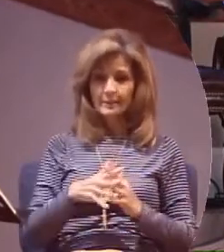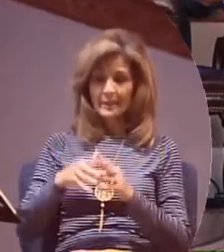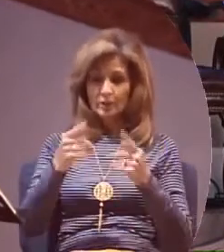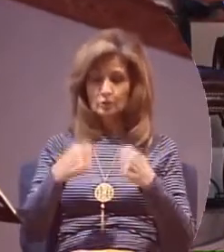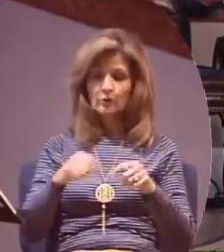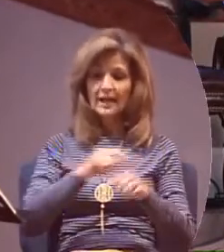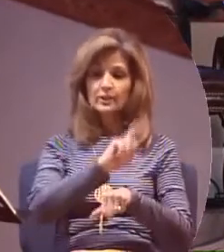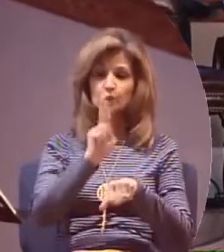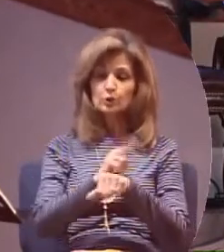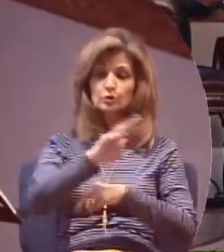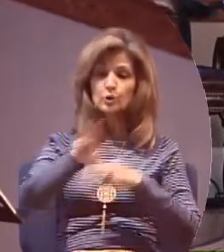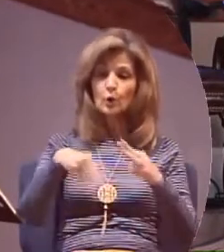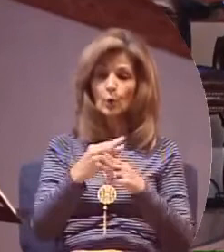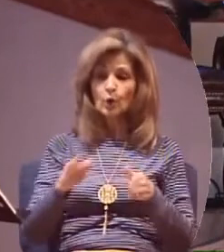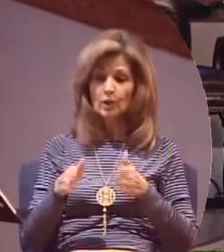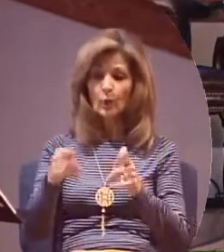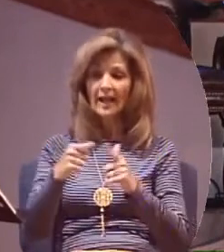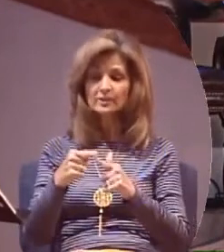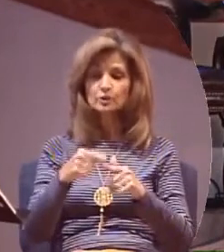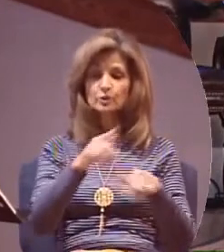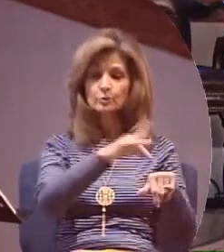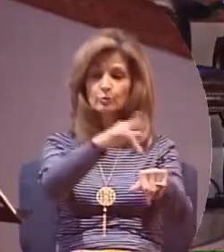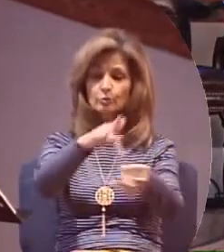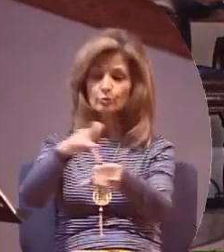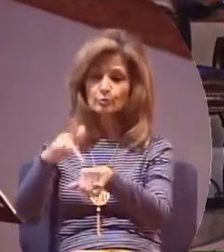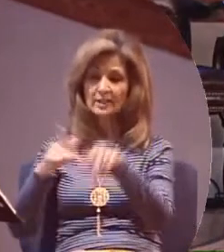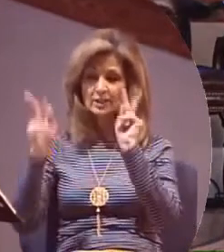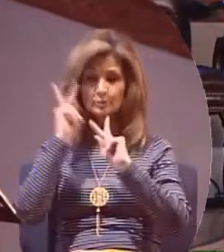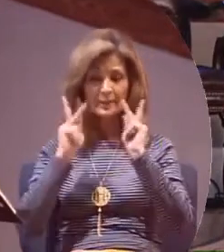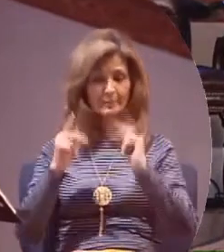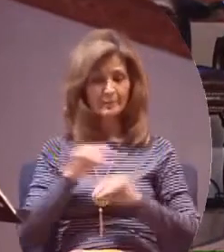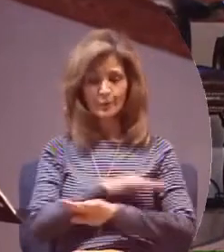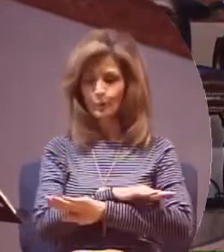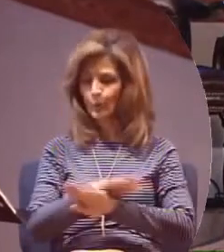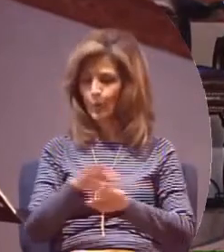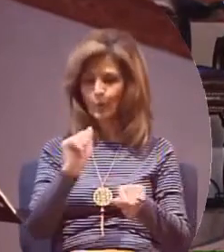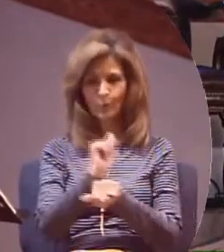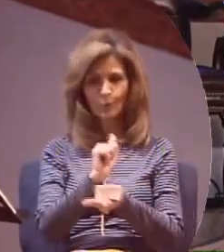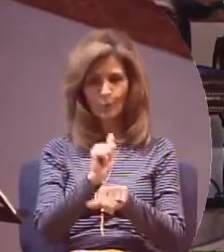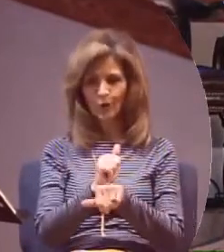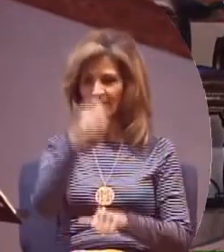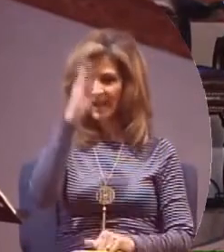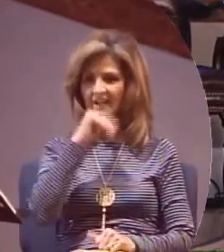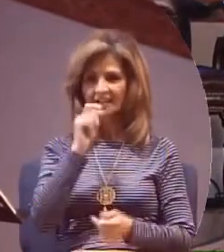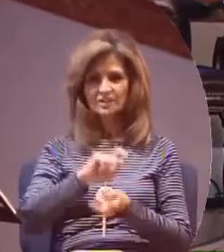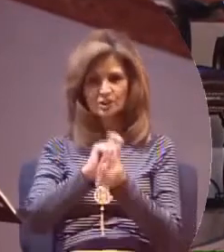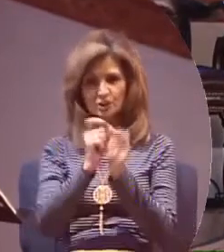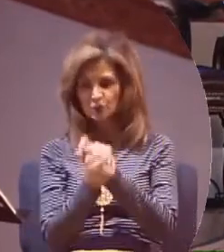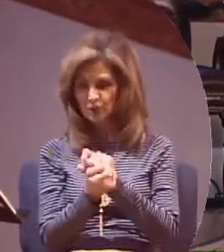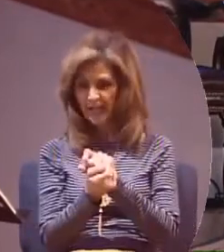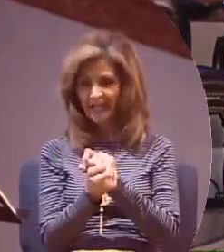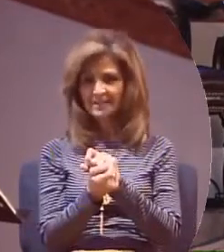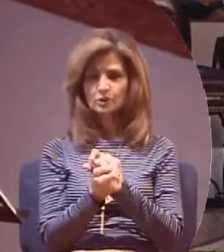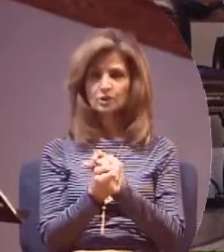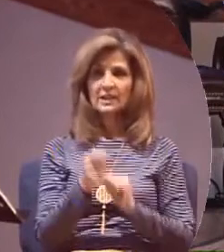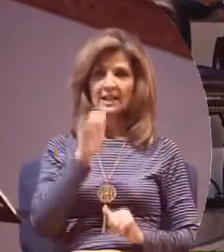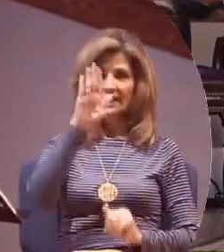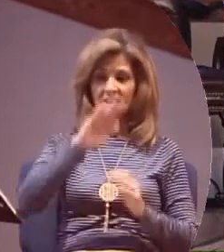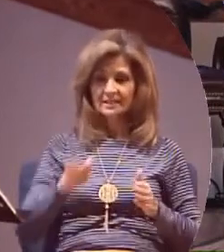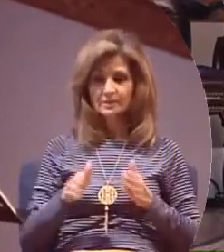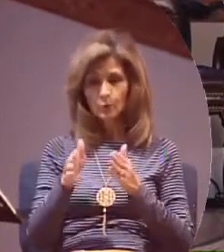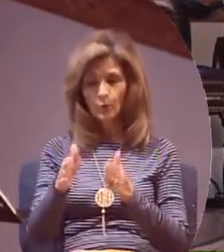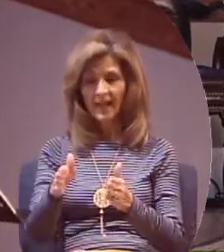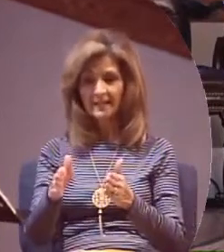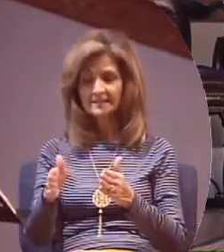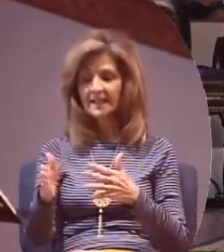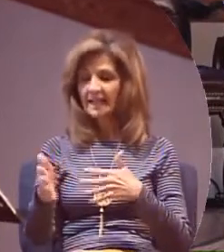that. God has given us His Word. And buddy, God won't step out of the confines of the four corners of the Word of God if the whole